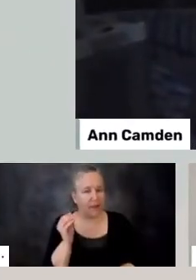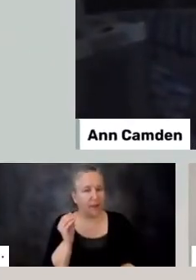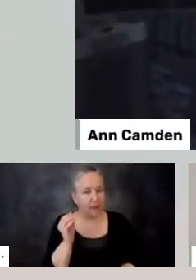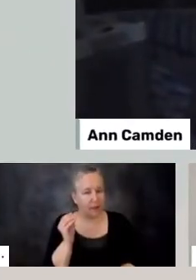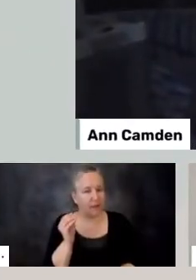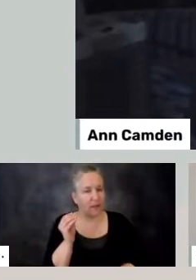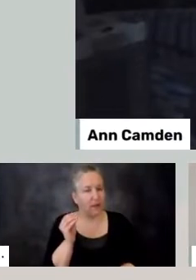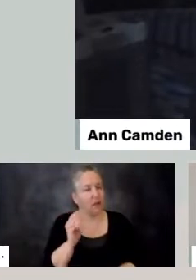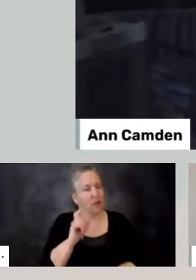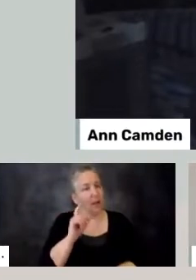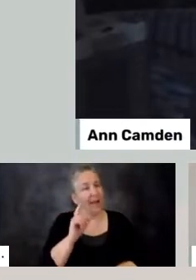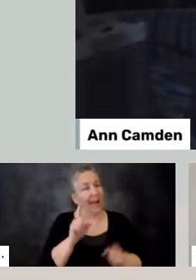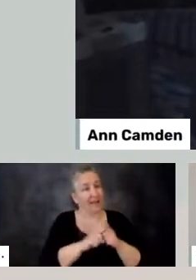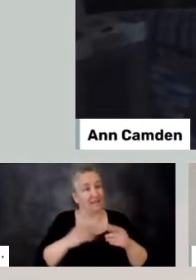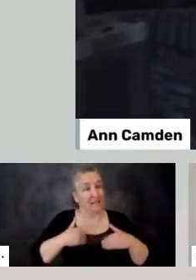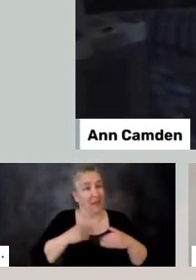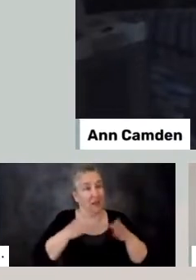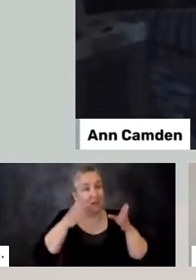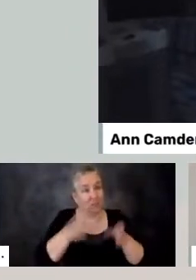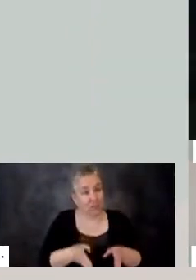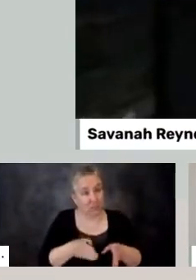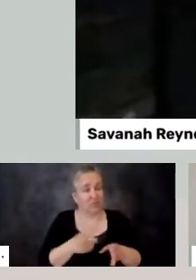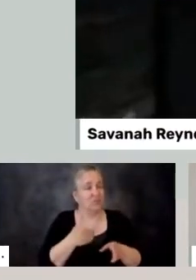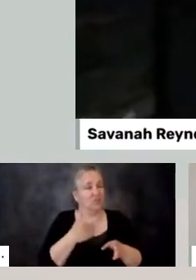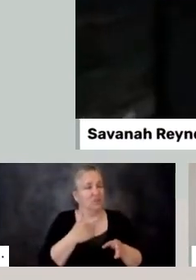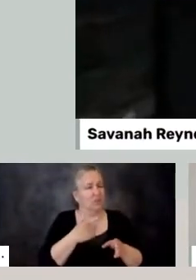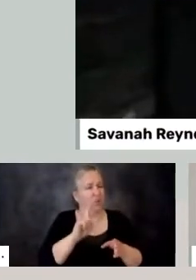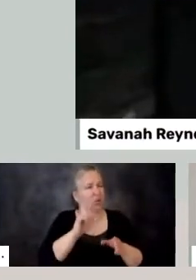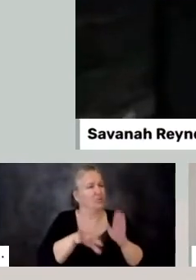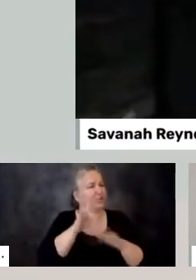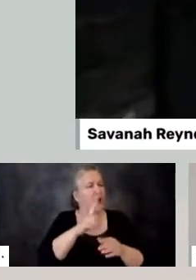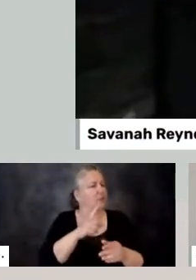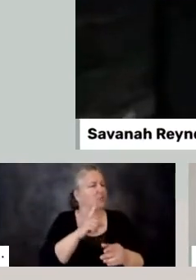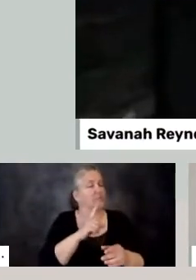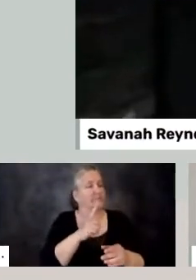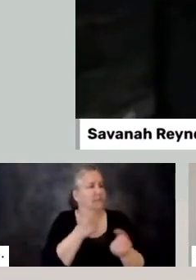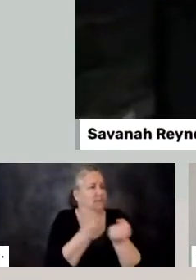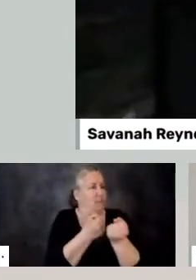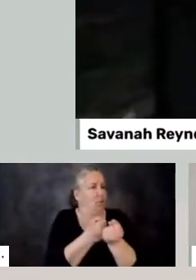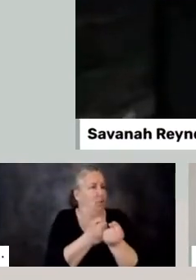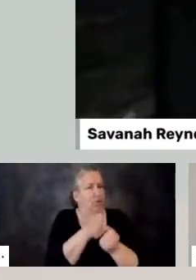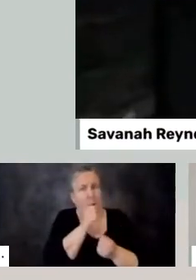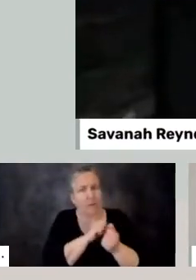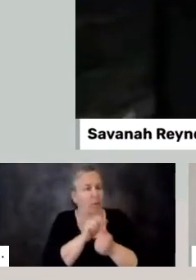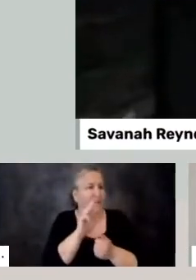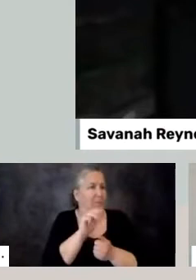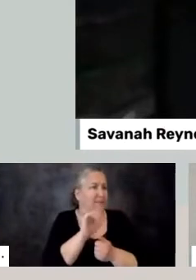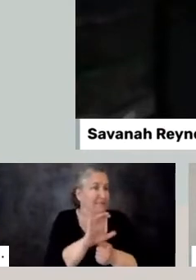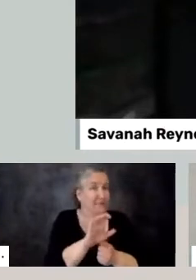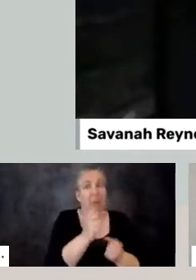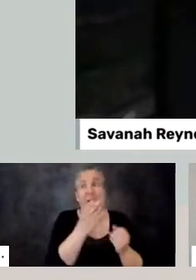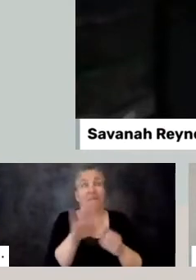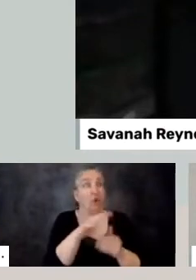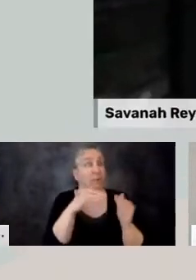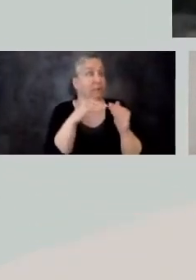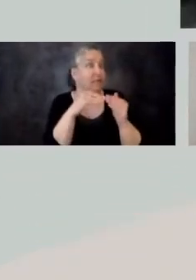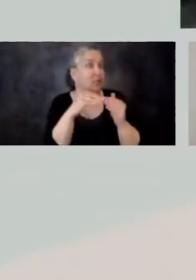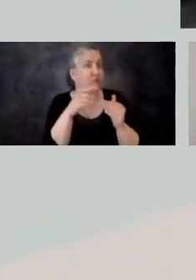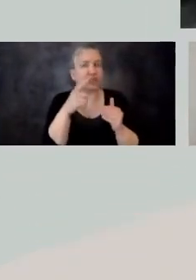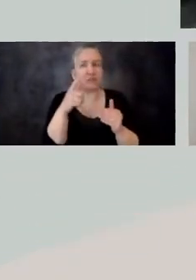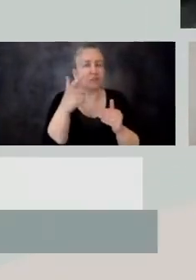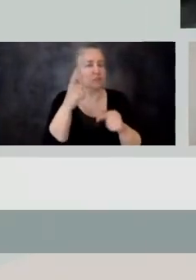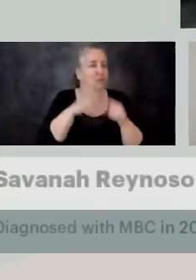initial support as a very young woman coping with metastatic breast cancer when many of your peers may not have been able